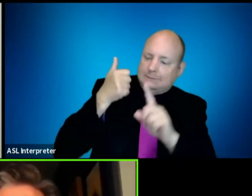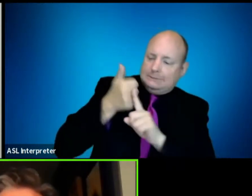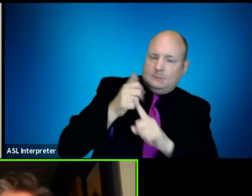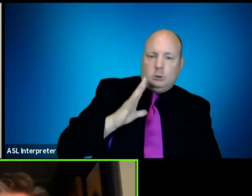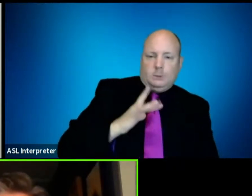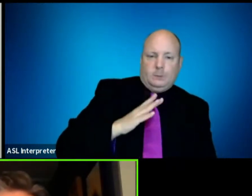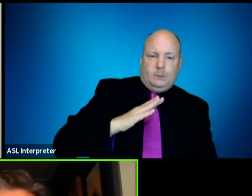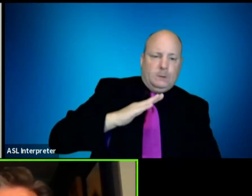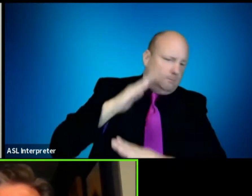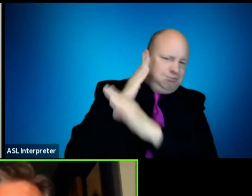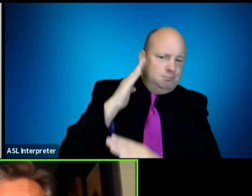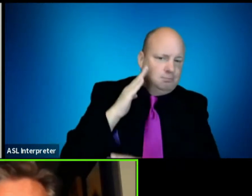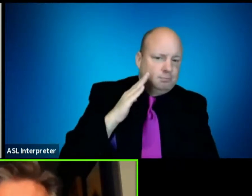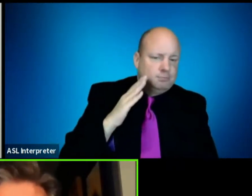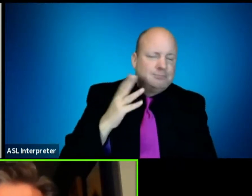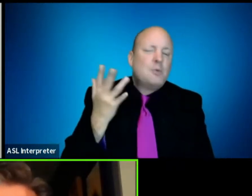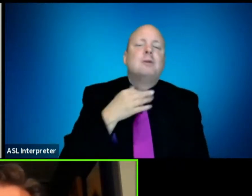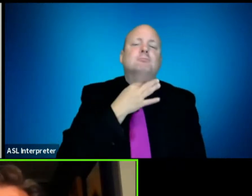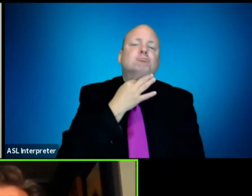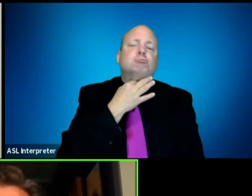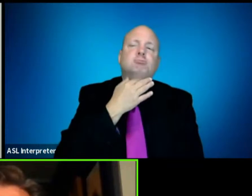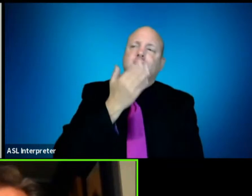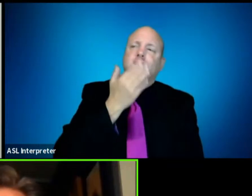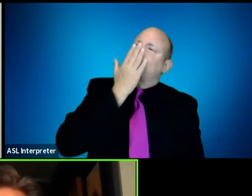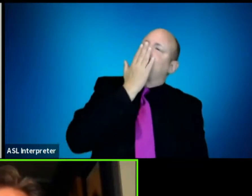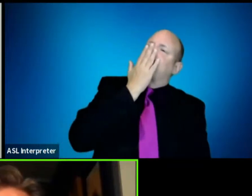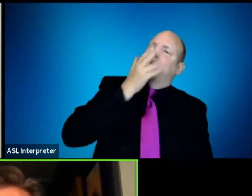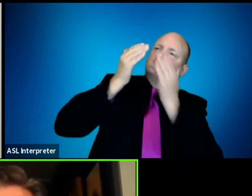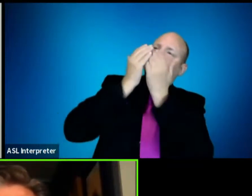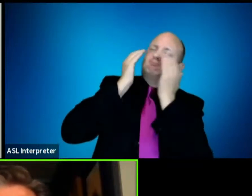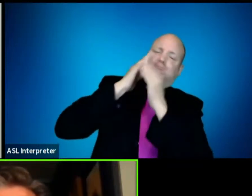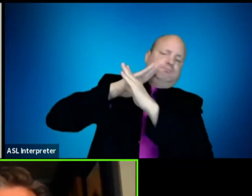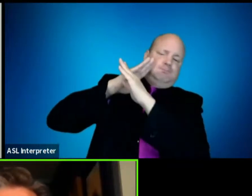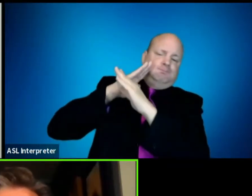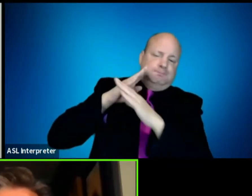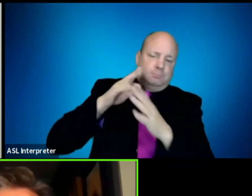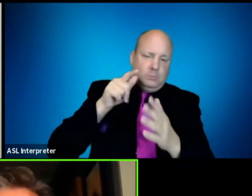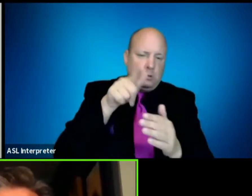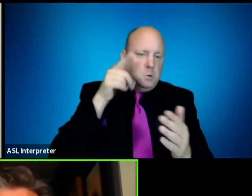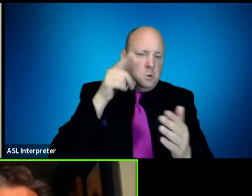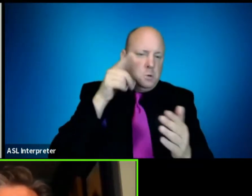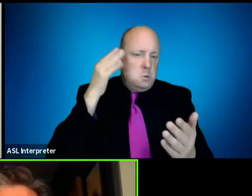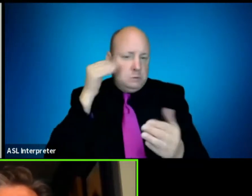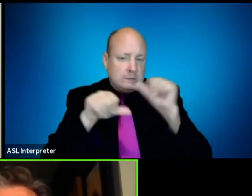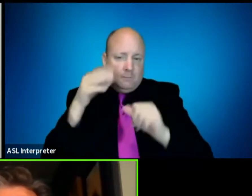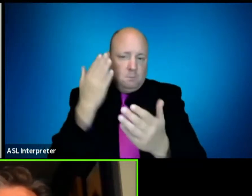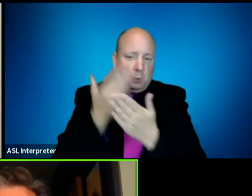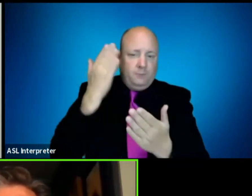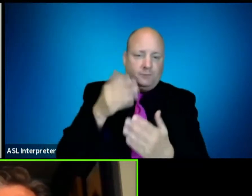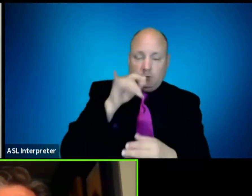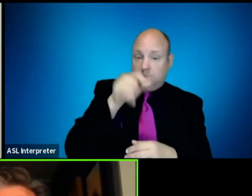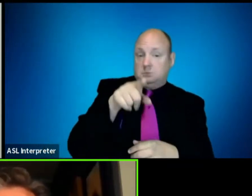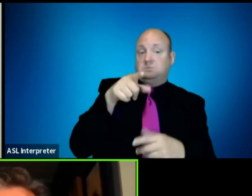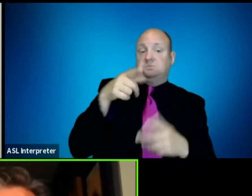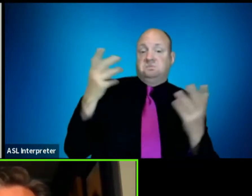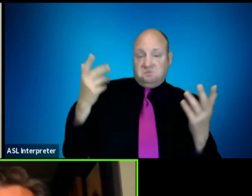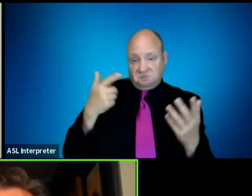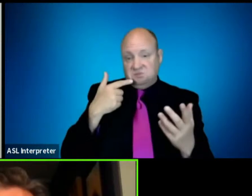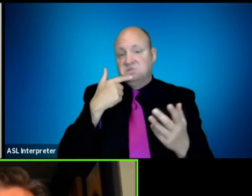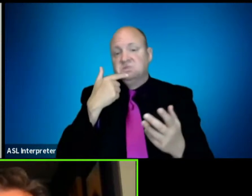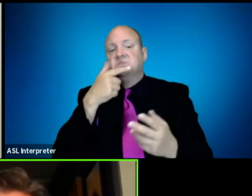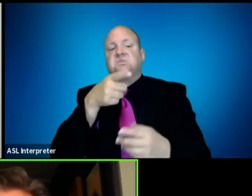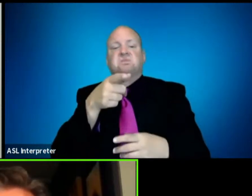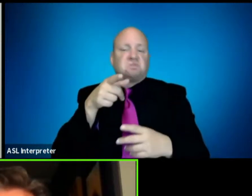I think we have multiple studies about the use of masks that show they're effective. When we look in laboratory studies that do